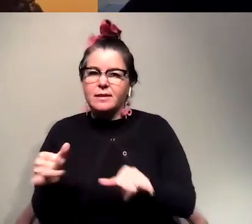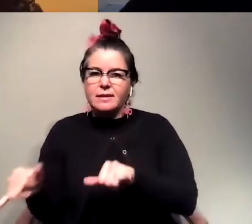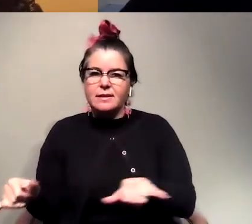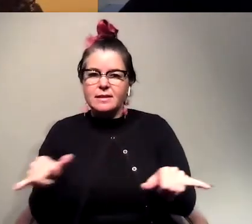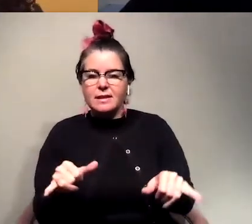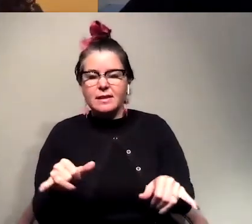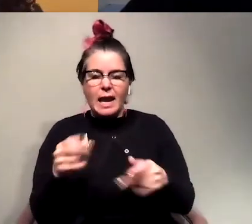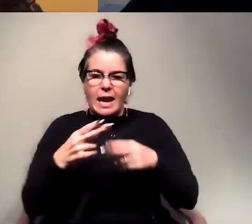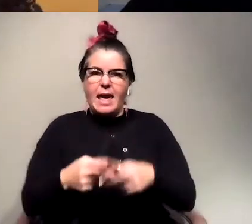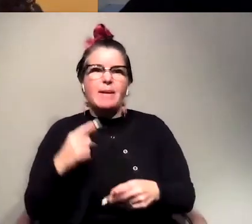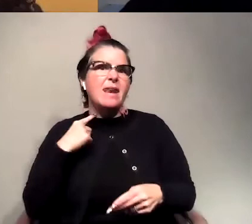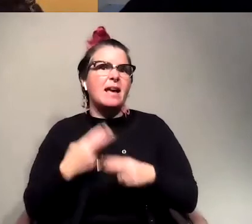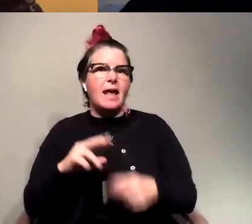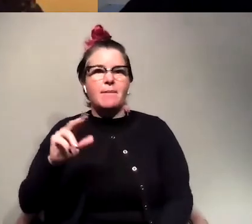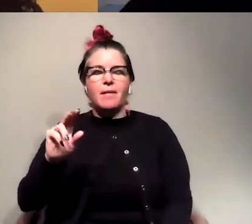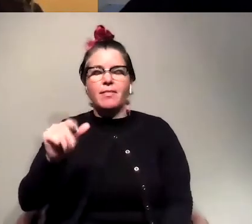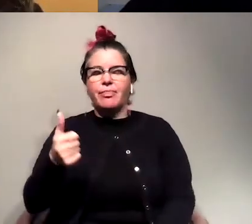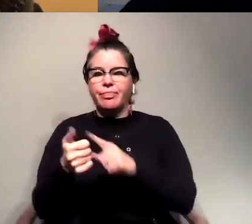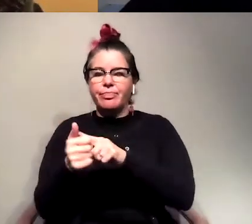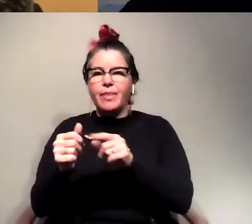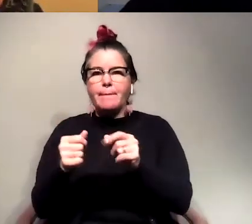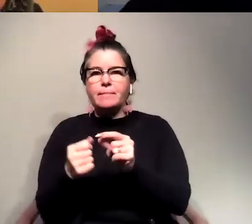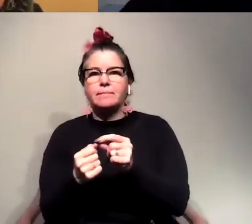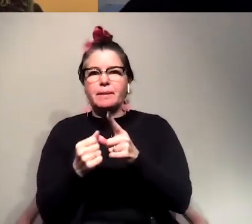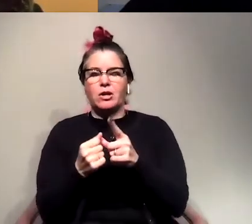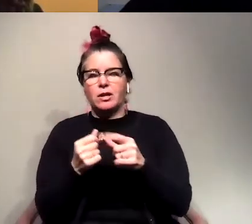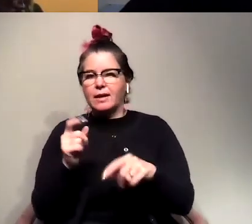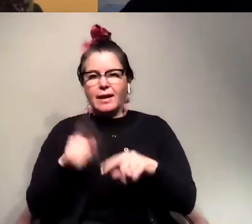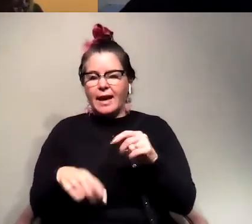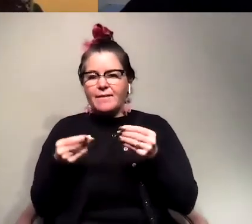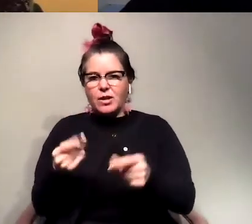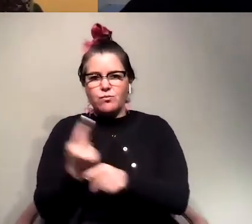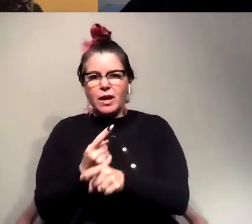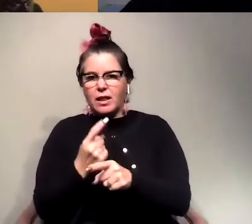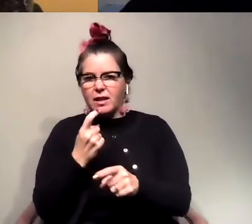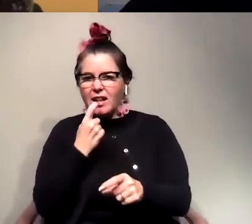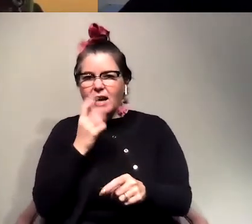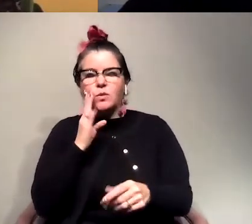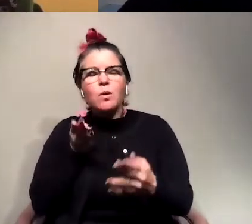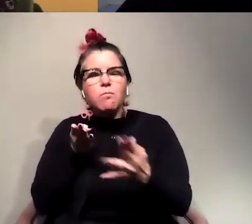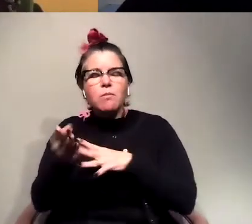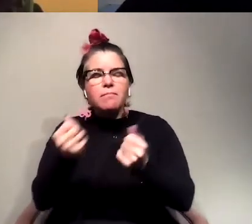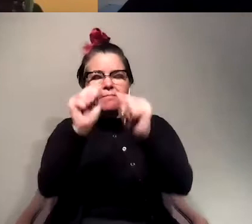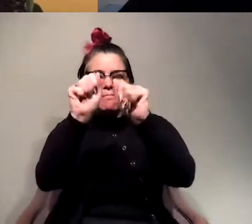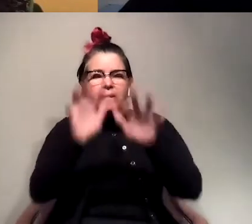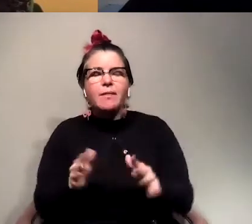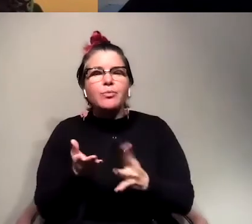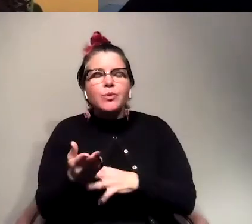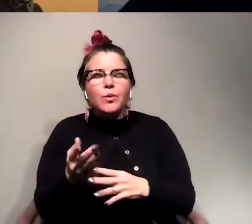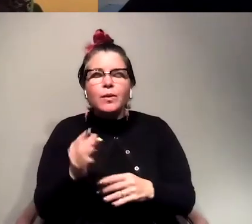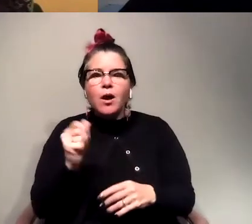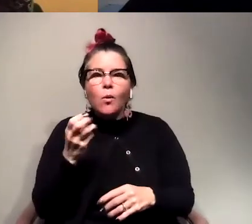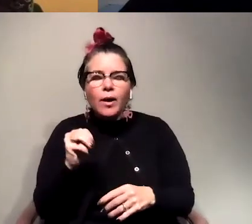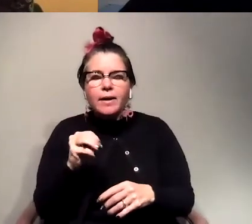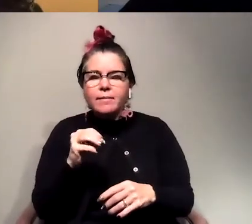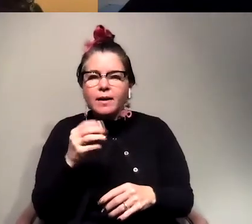splitters, and you can't keep them in regular aquarium glass once they get bigger, because they will punch through the aquarium glass. I mean, and even